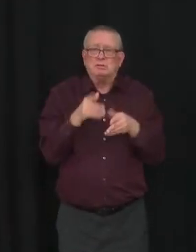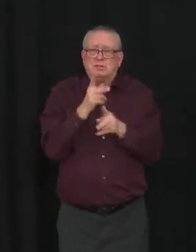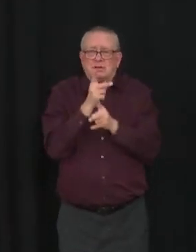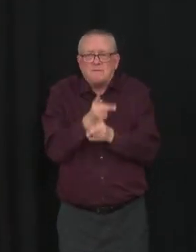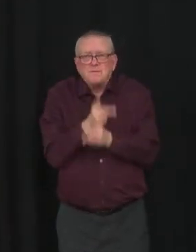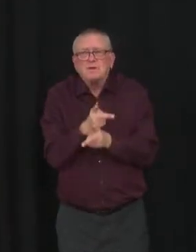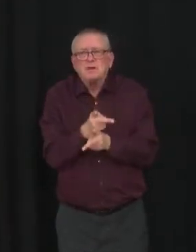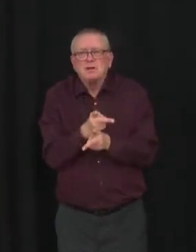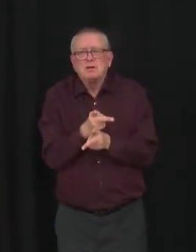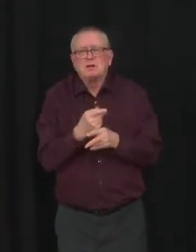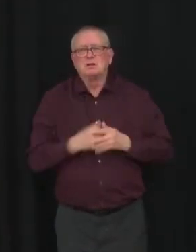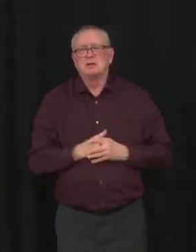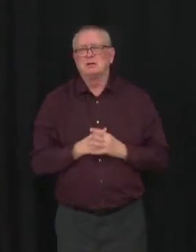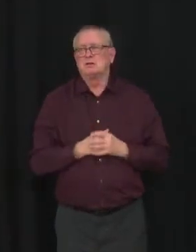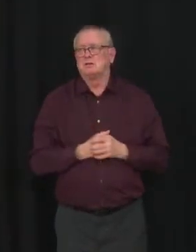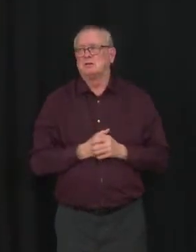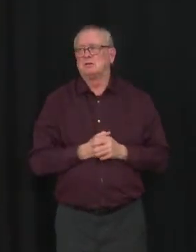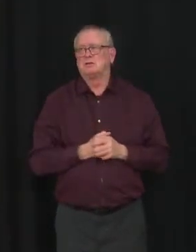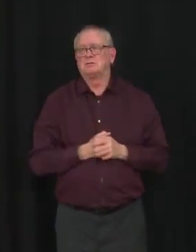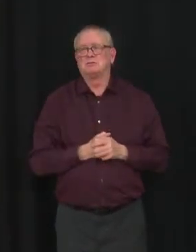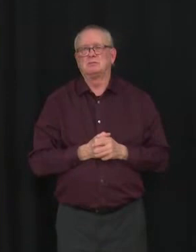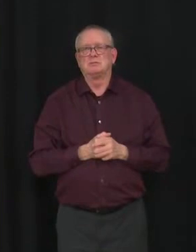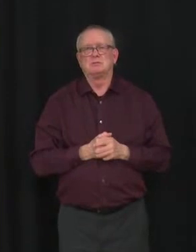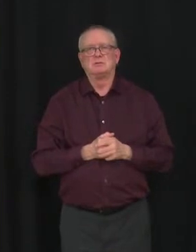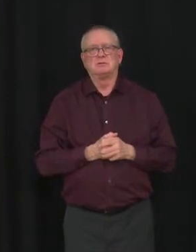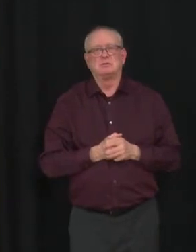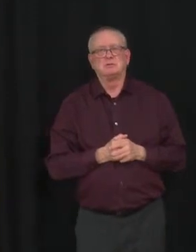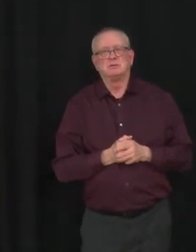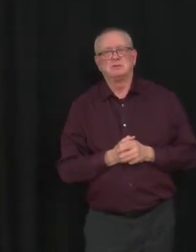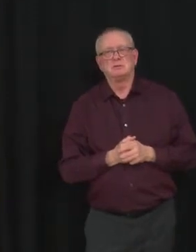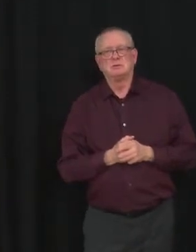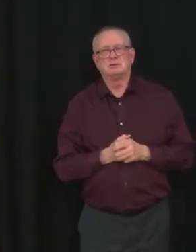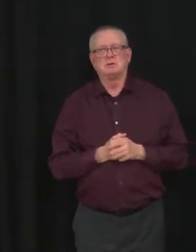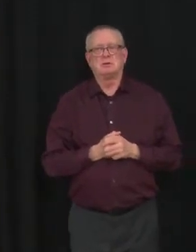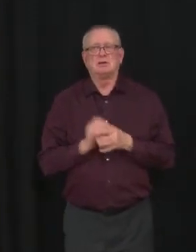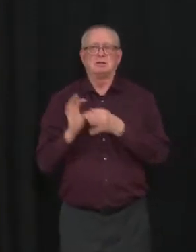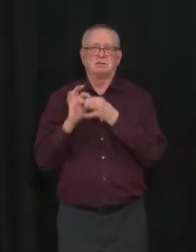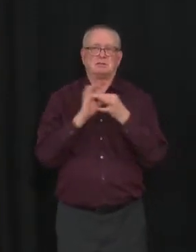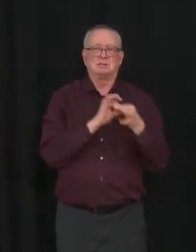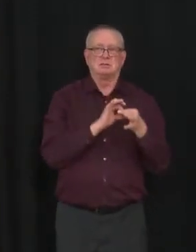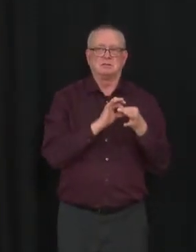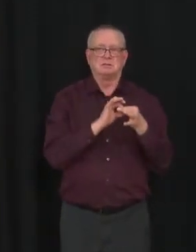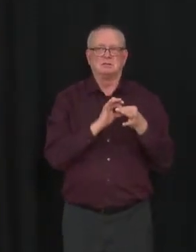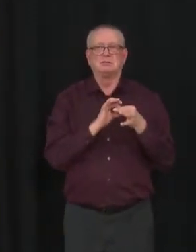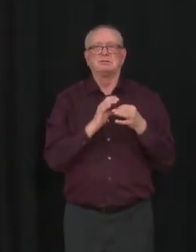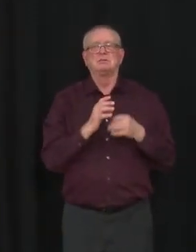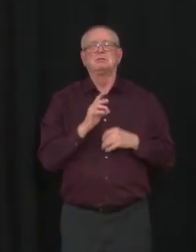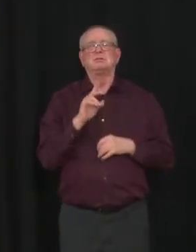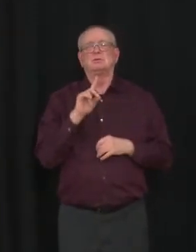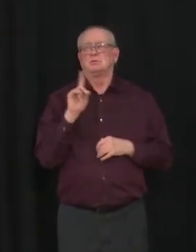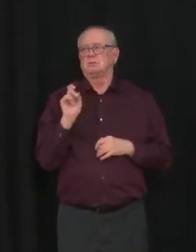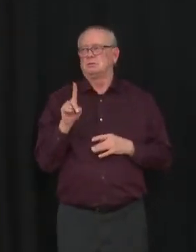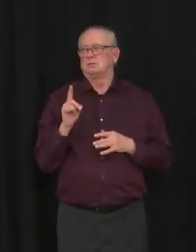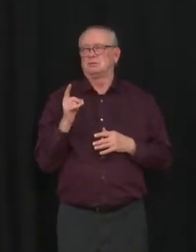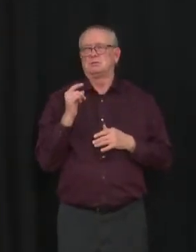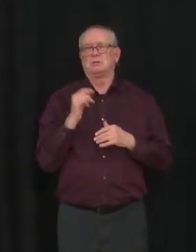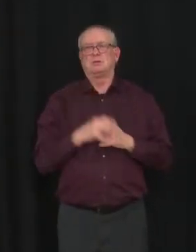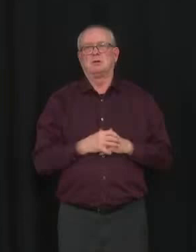Thank you, Dr. Hinshaw. Operator, can you please put through our second last caller? Adam Toy, Global.